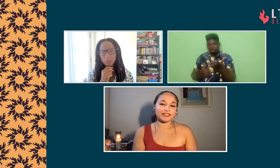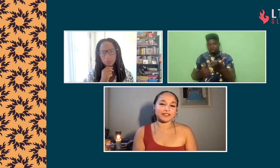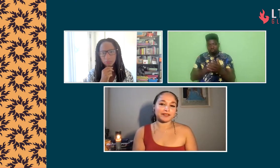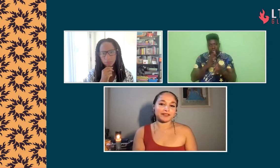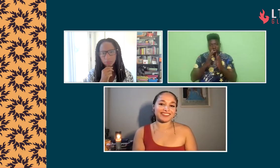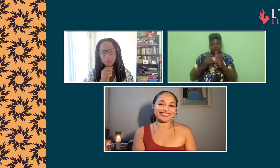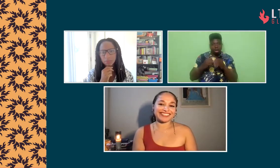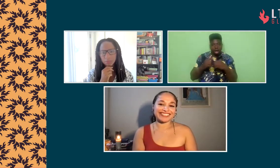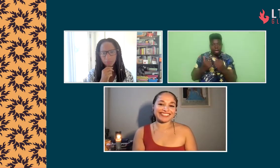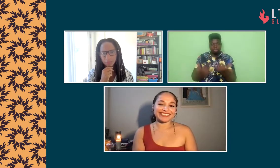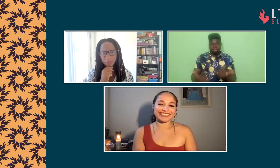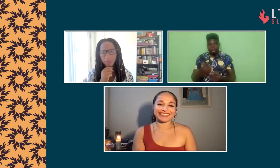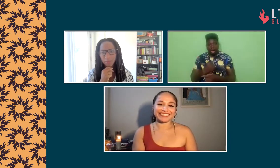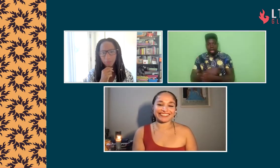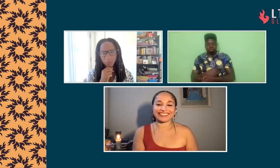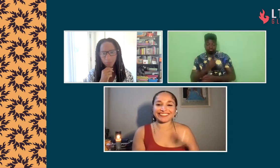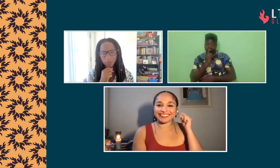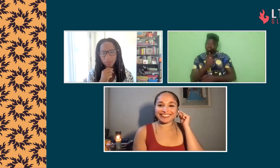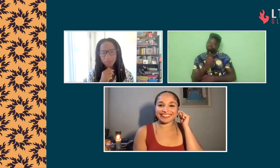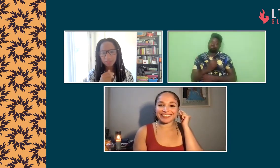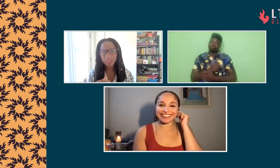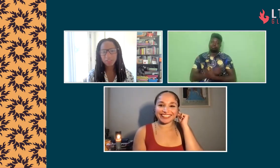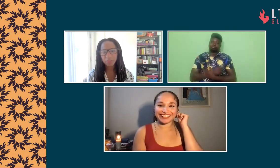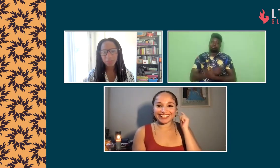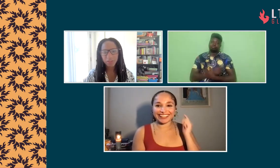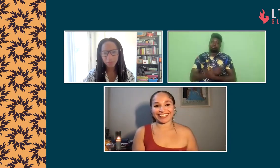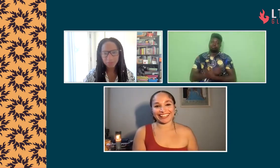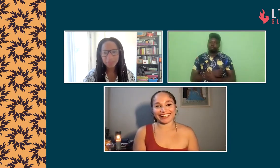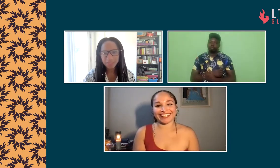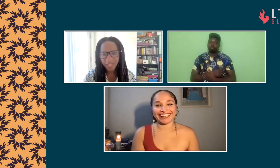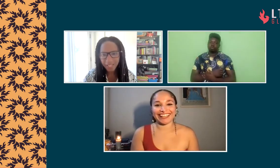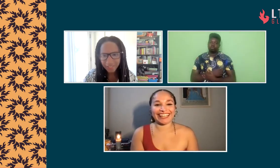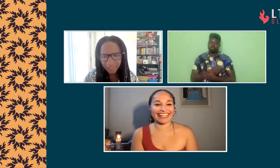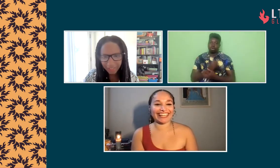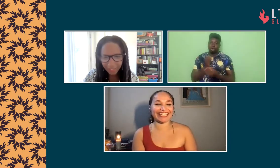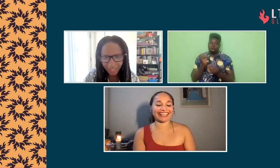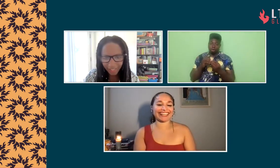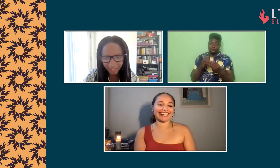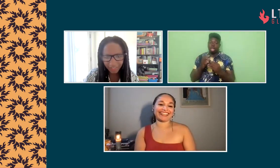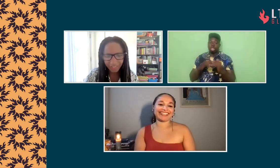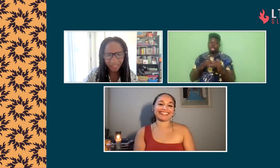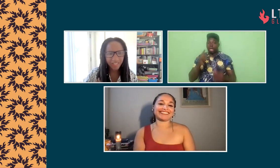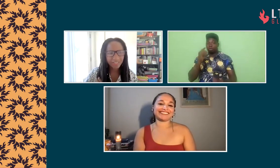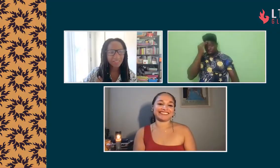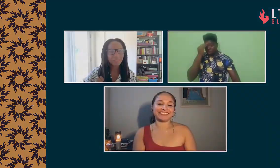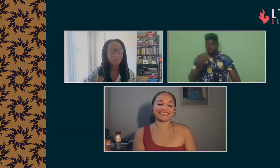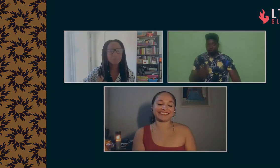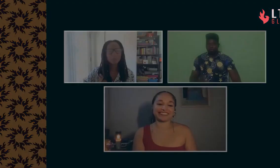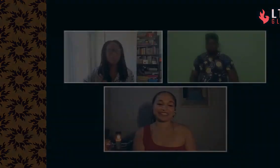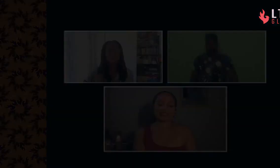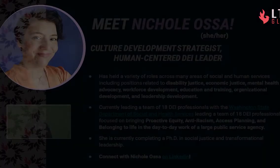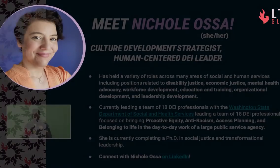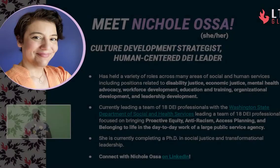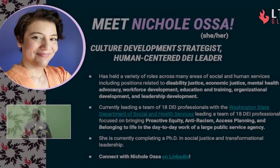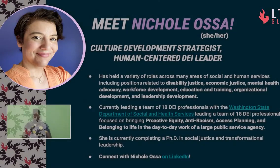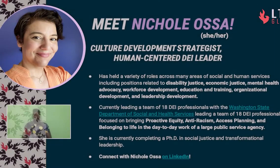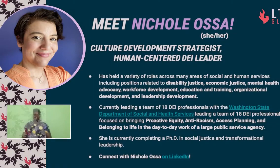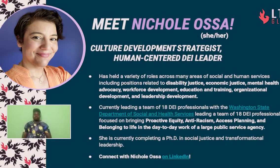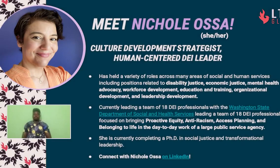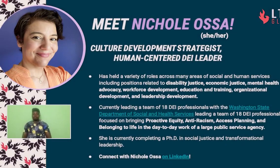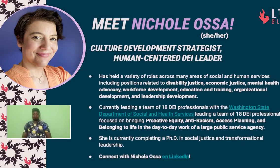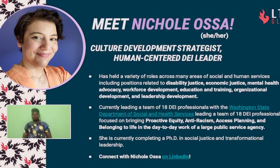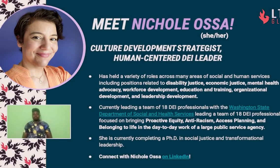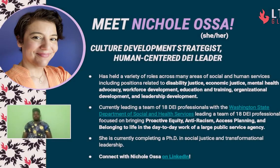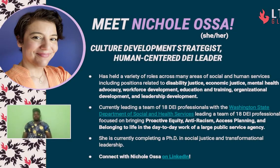Yeah, does that answer the question? More than you know. Yes. Yes. Cool.